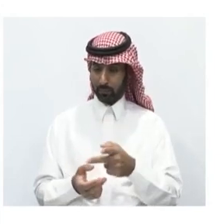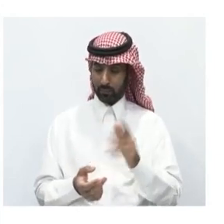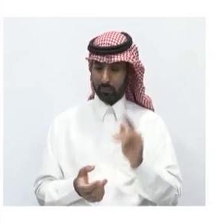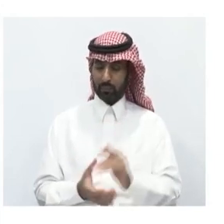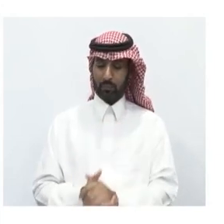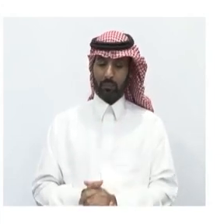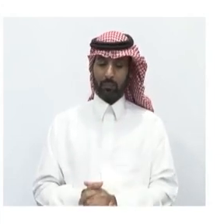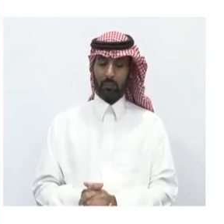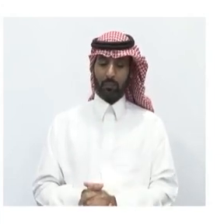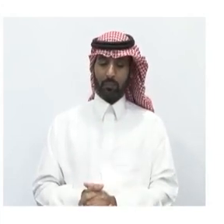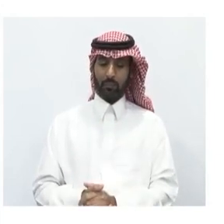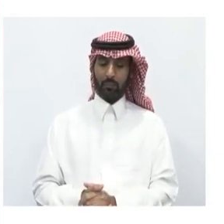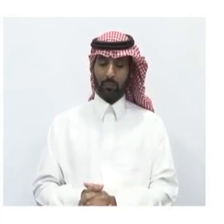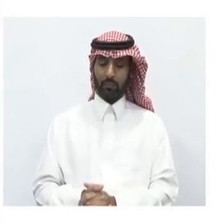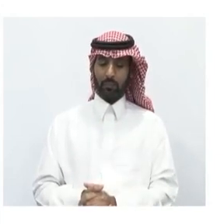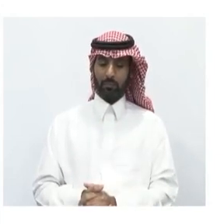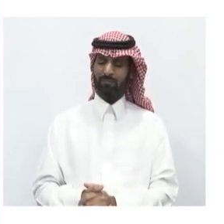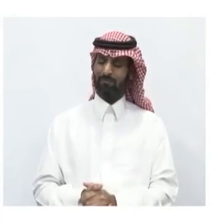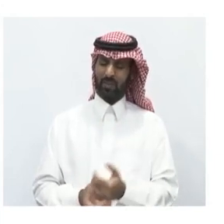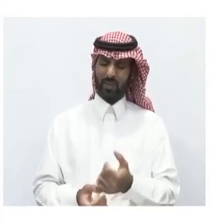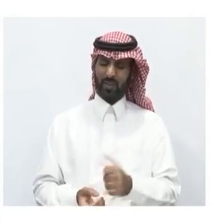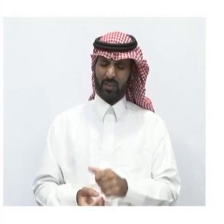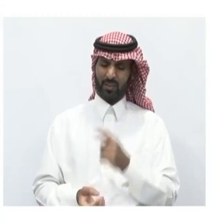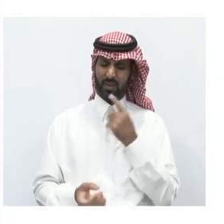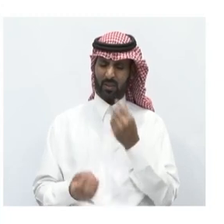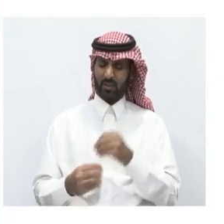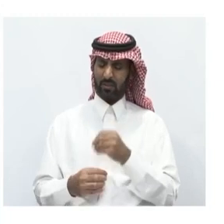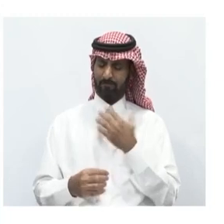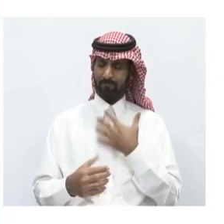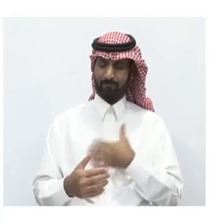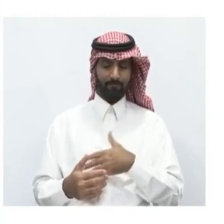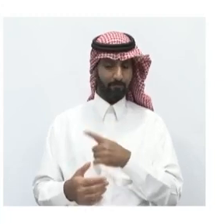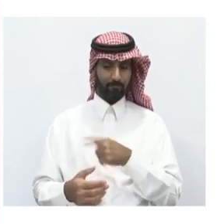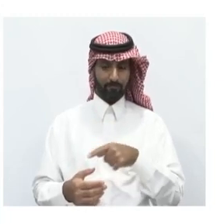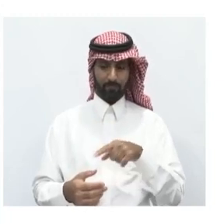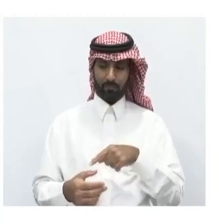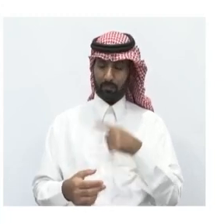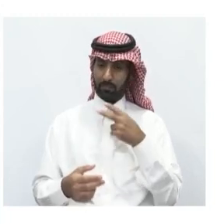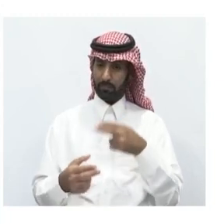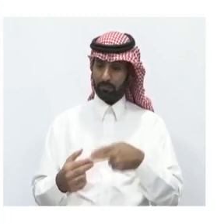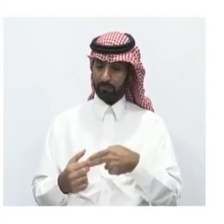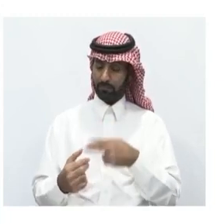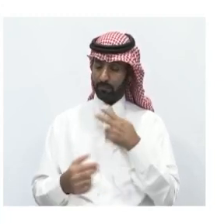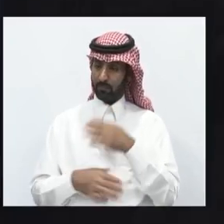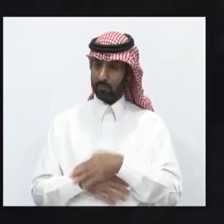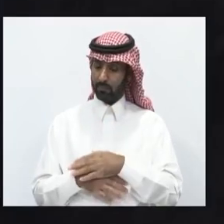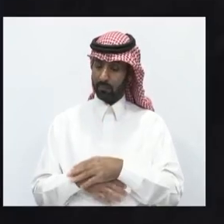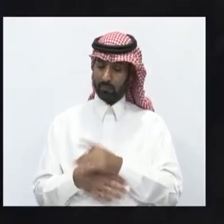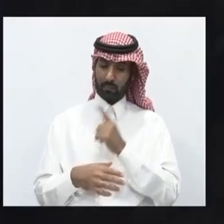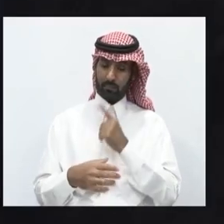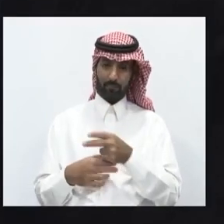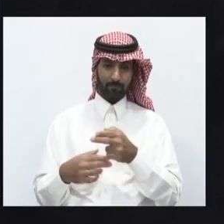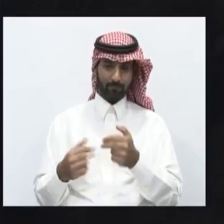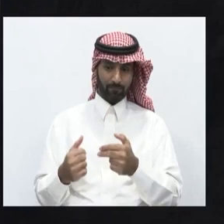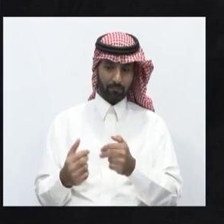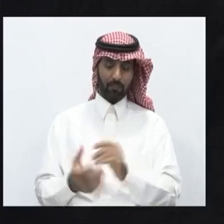seats. Also here, the attendant said, unfortunately, that won't be possible. So she's politely declining